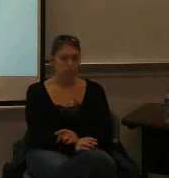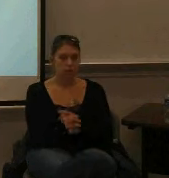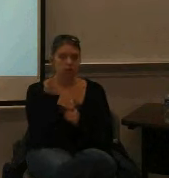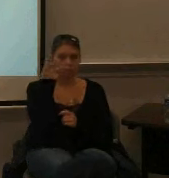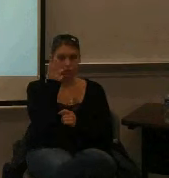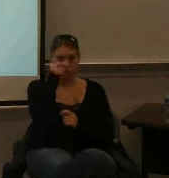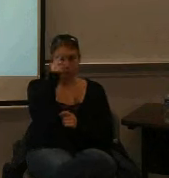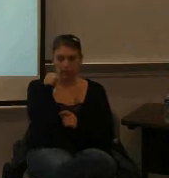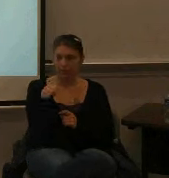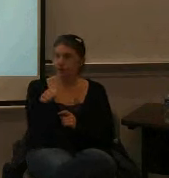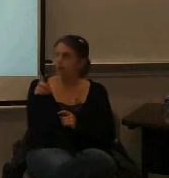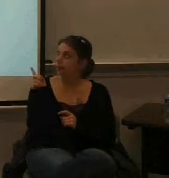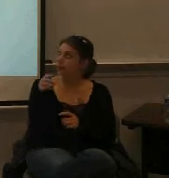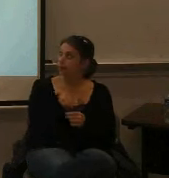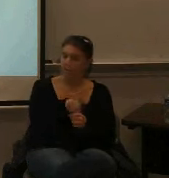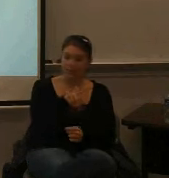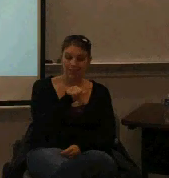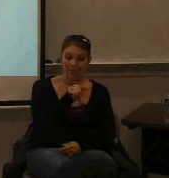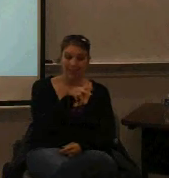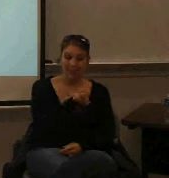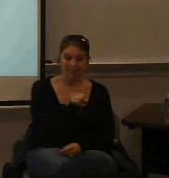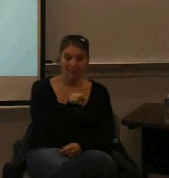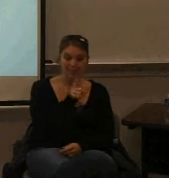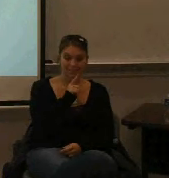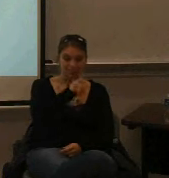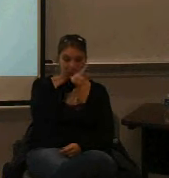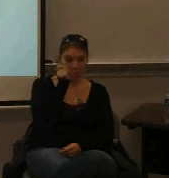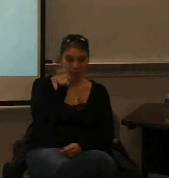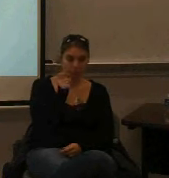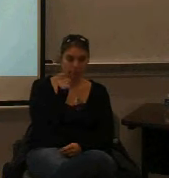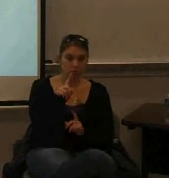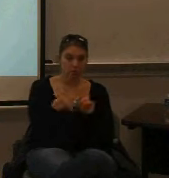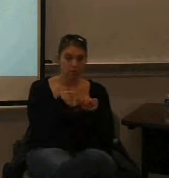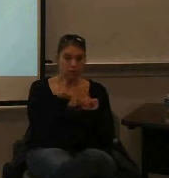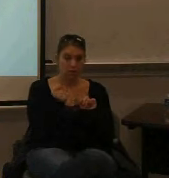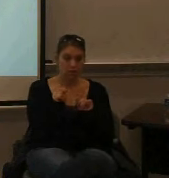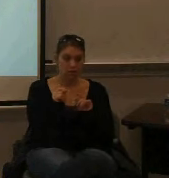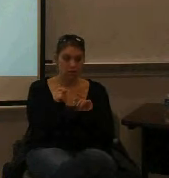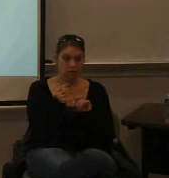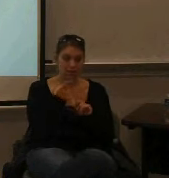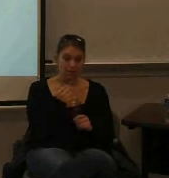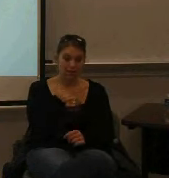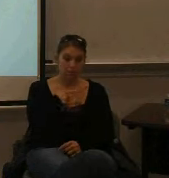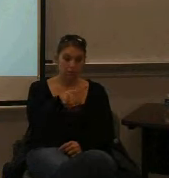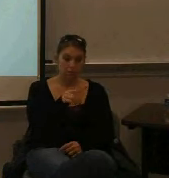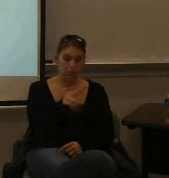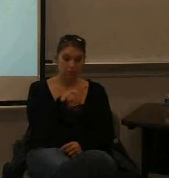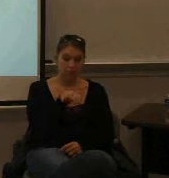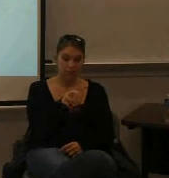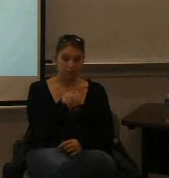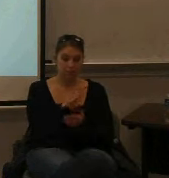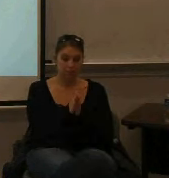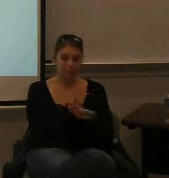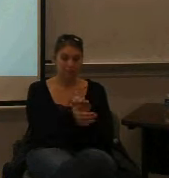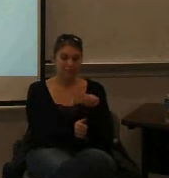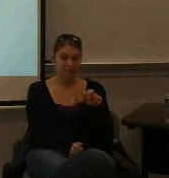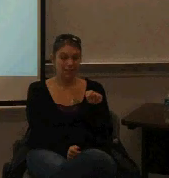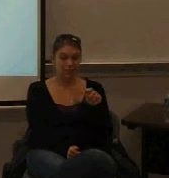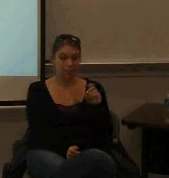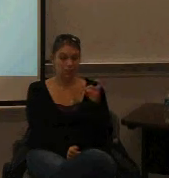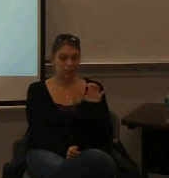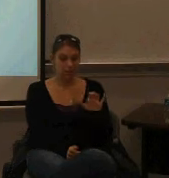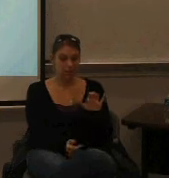And the reason for this in lakes is because once the hypolimnion goes anoxic,